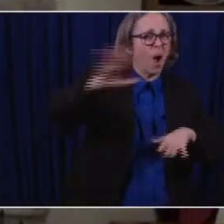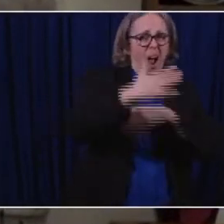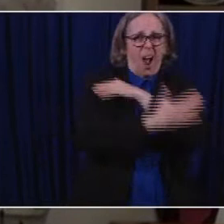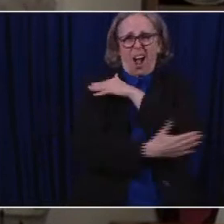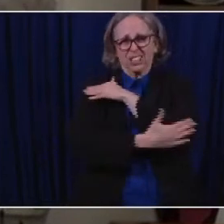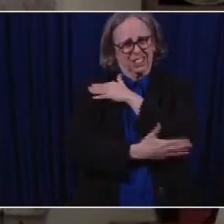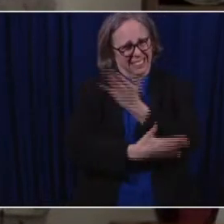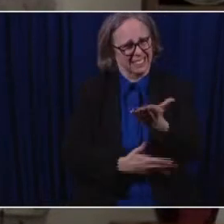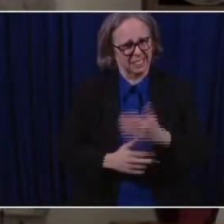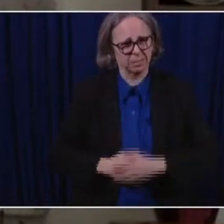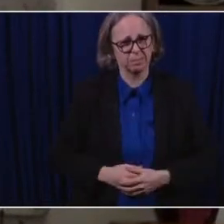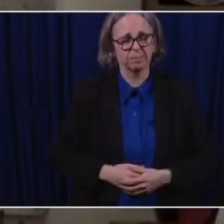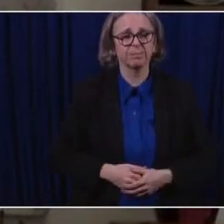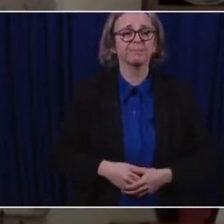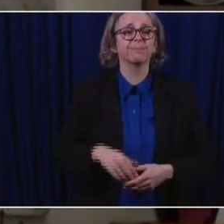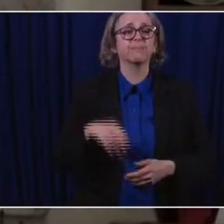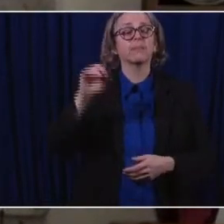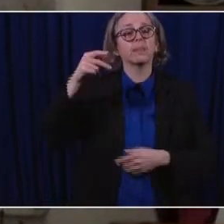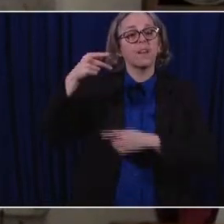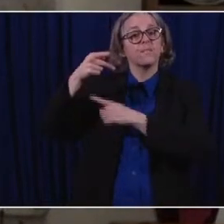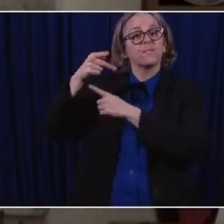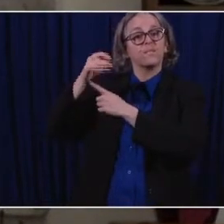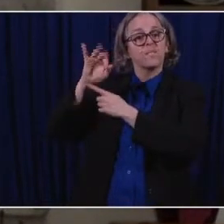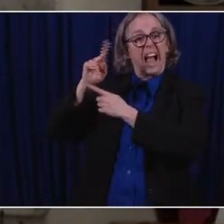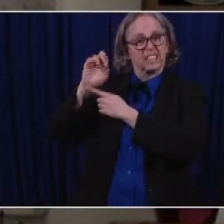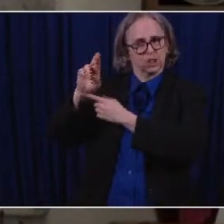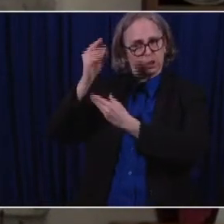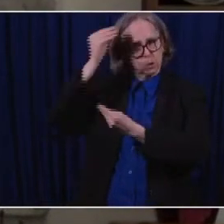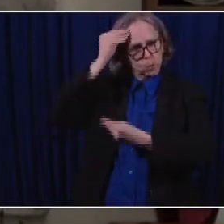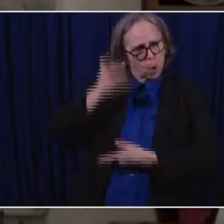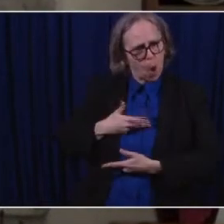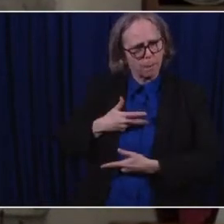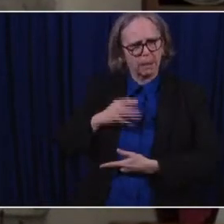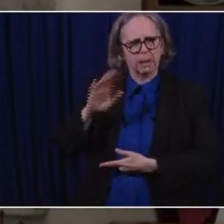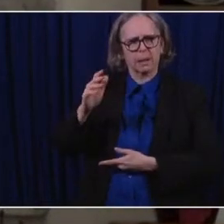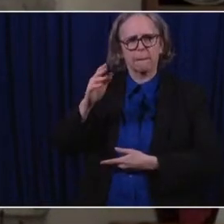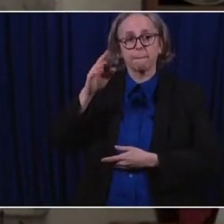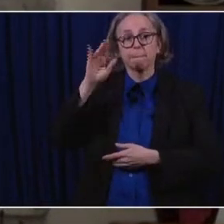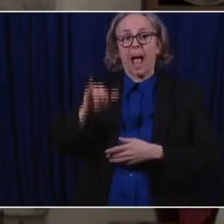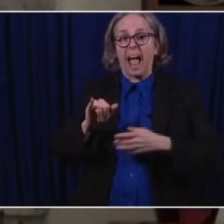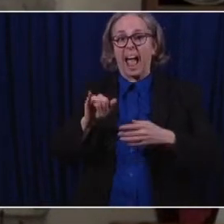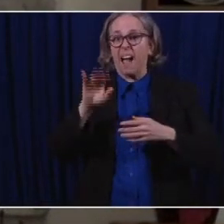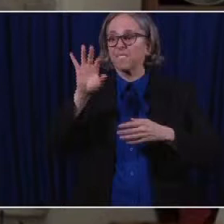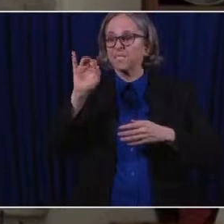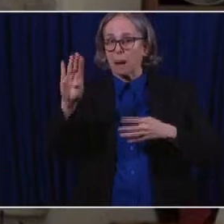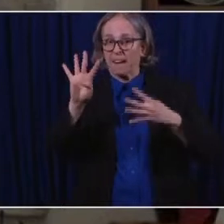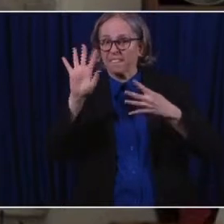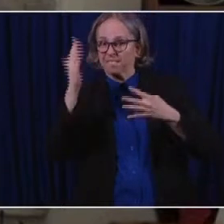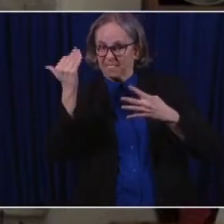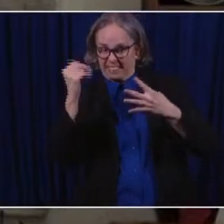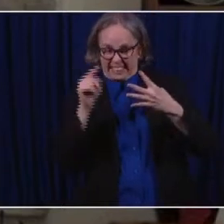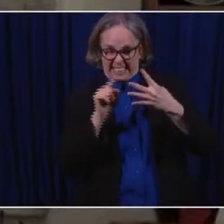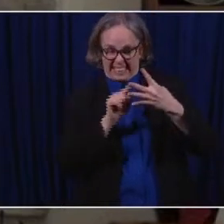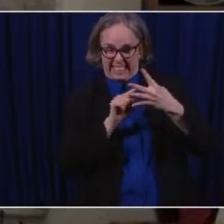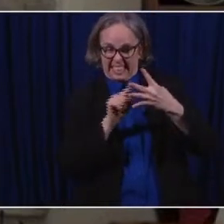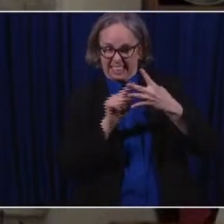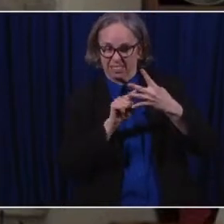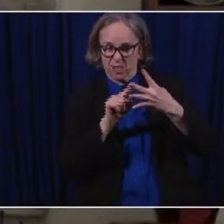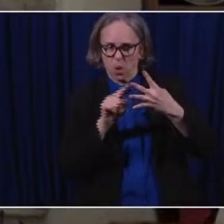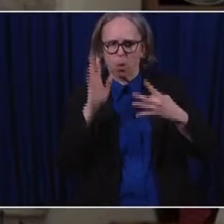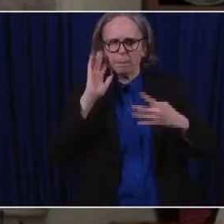us. Pfizer told us by February 15th that they would see a 40% up